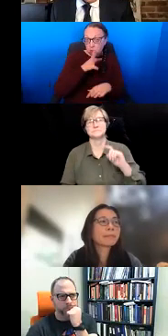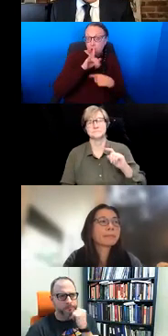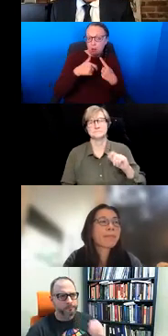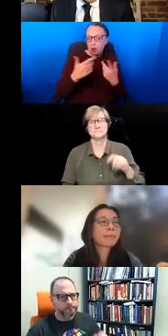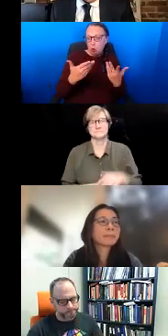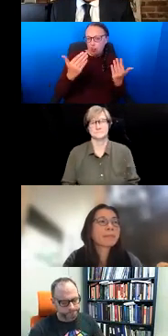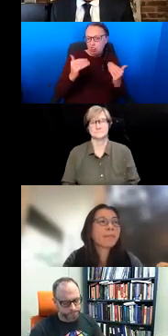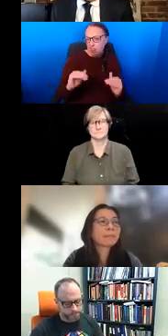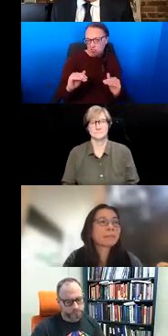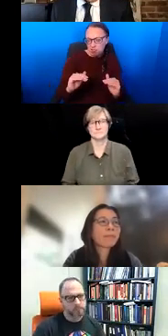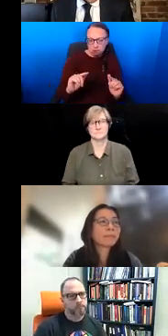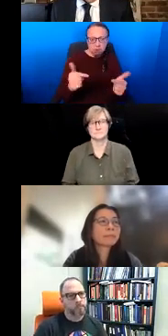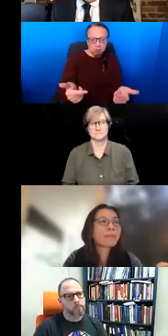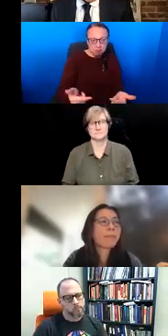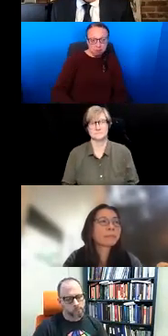for us. And